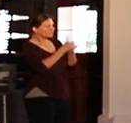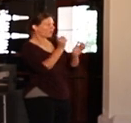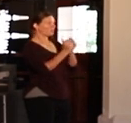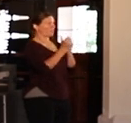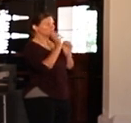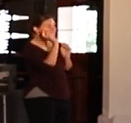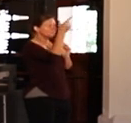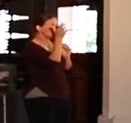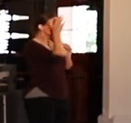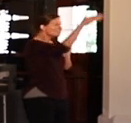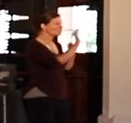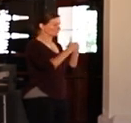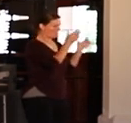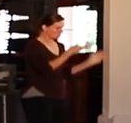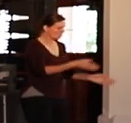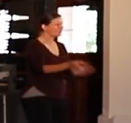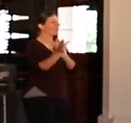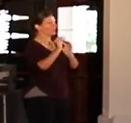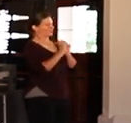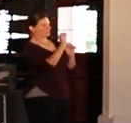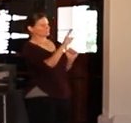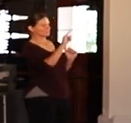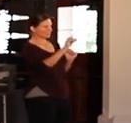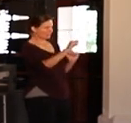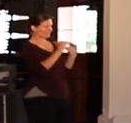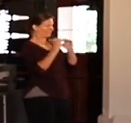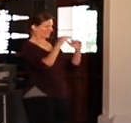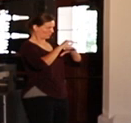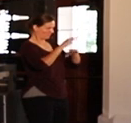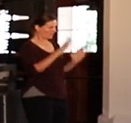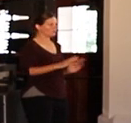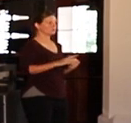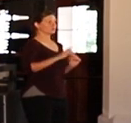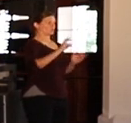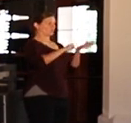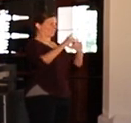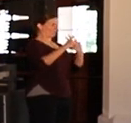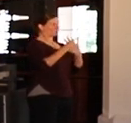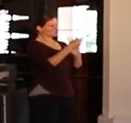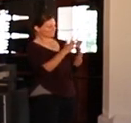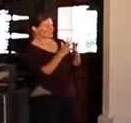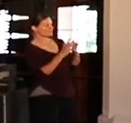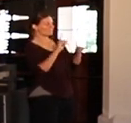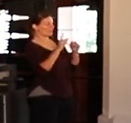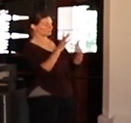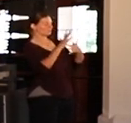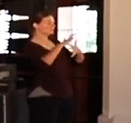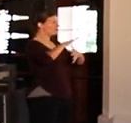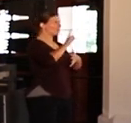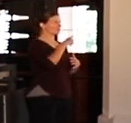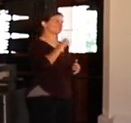the future and planning through their summit peer advisors. So your upper class students also are